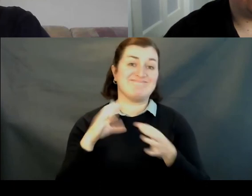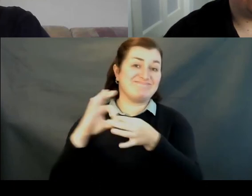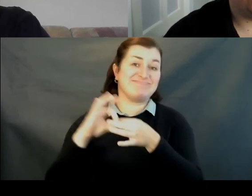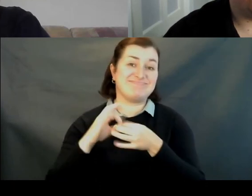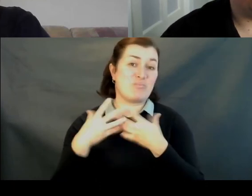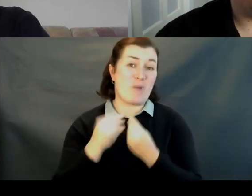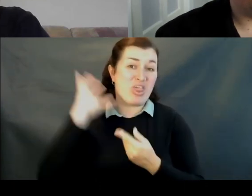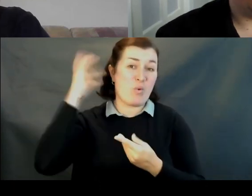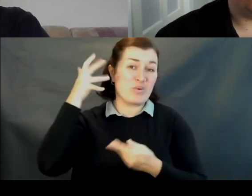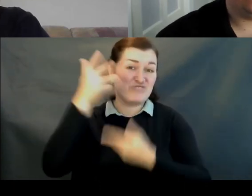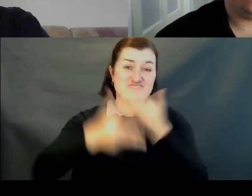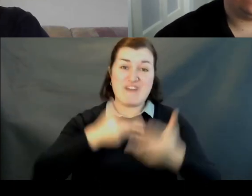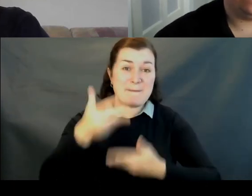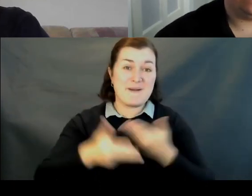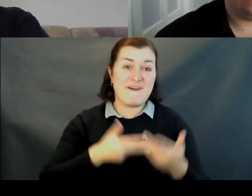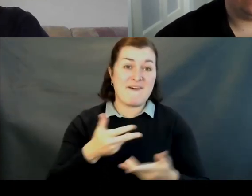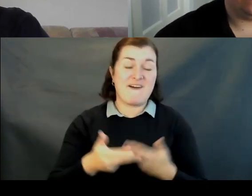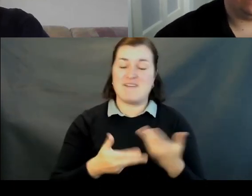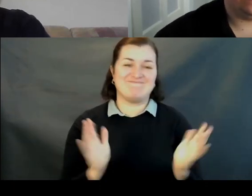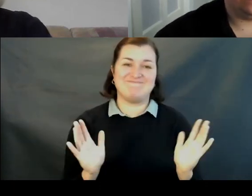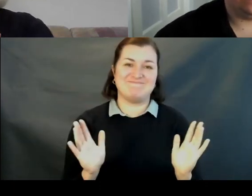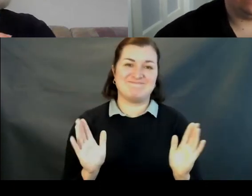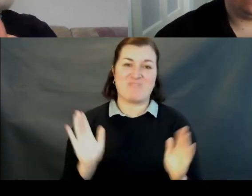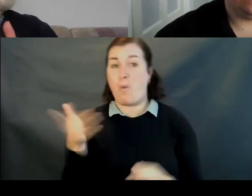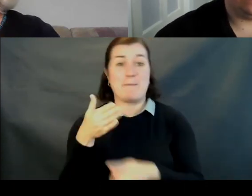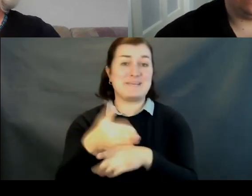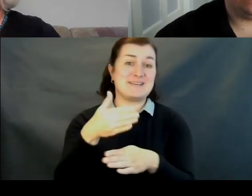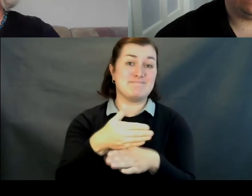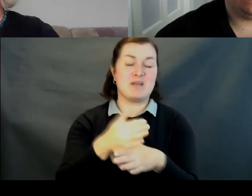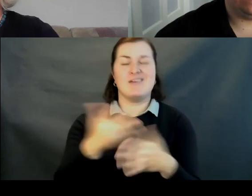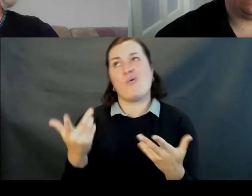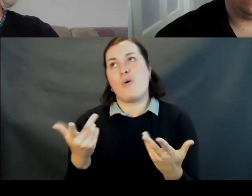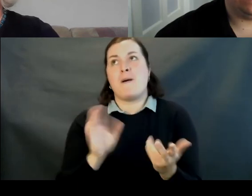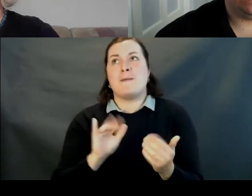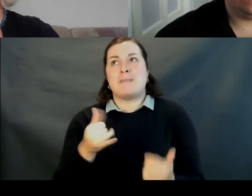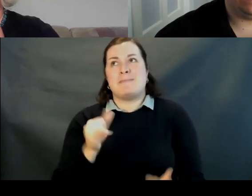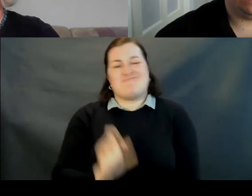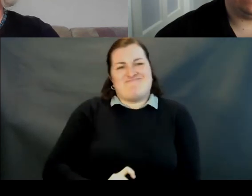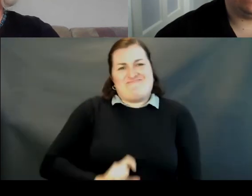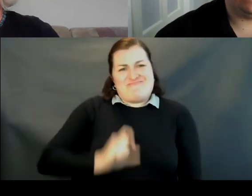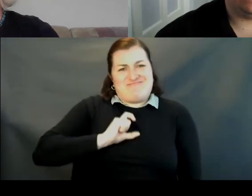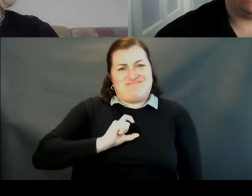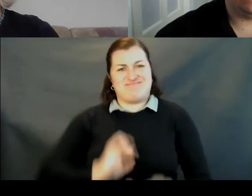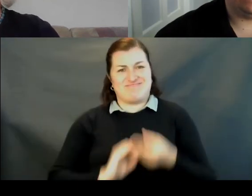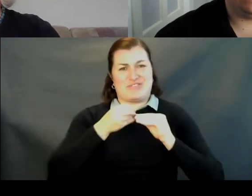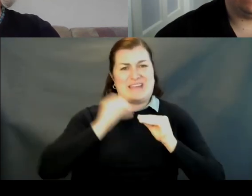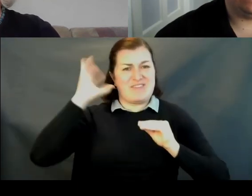able to get hold of an audio describer. Sometimes you may not feel confident about creating this for